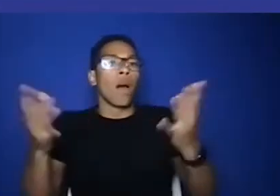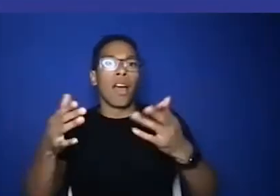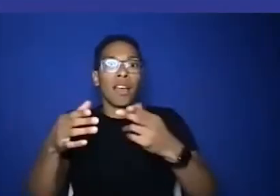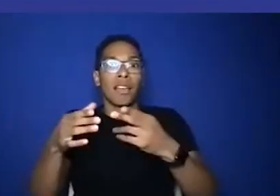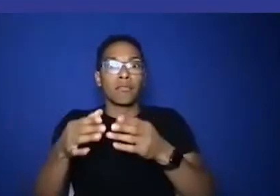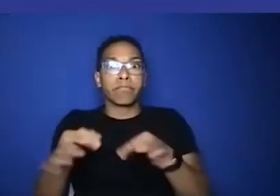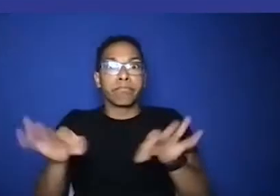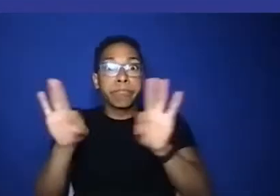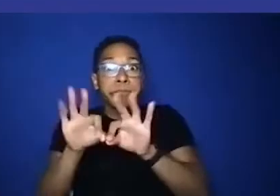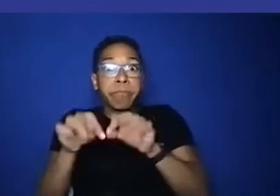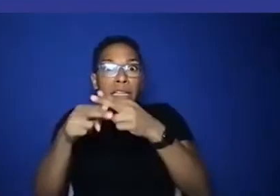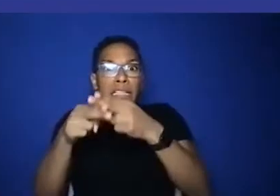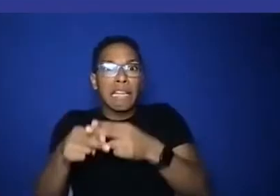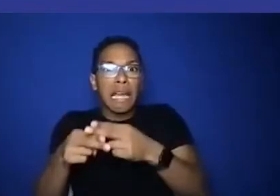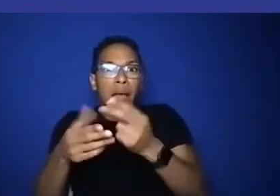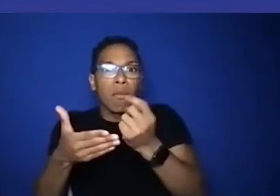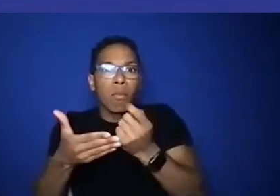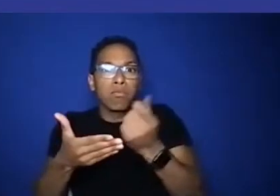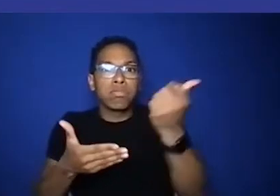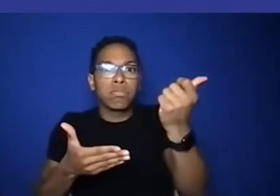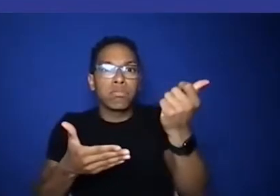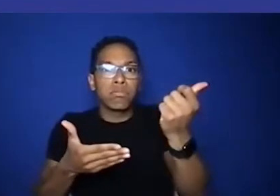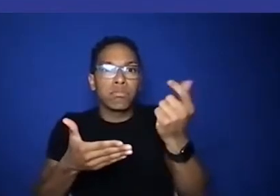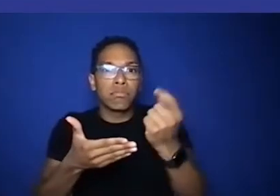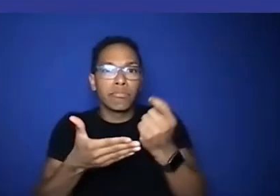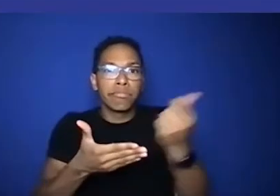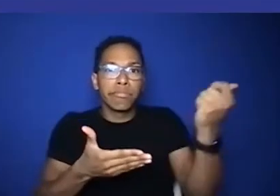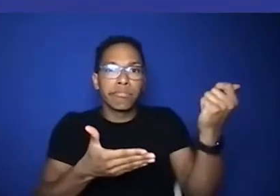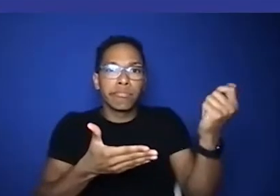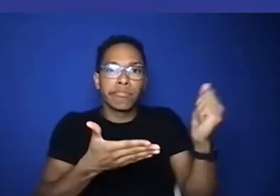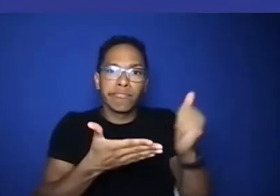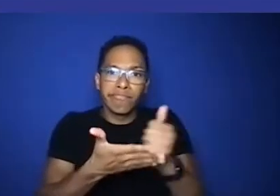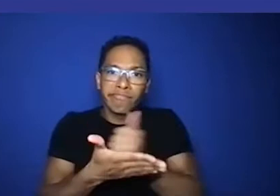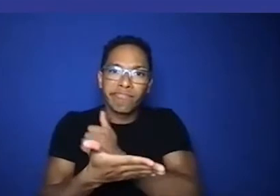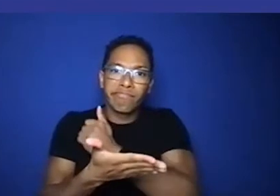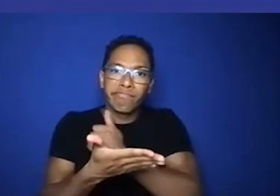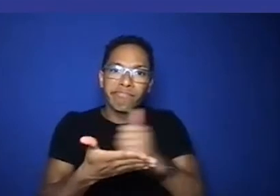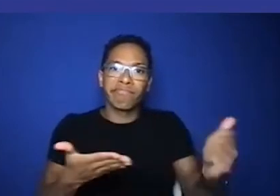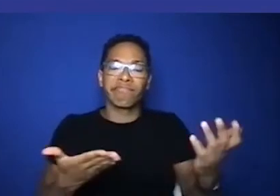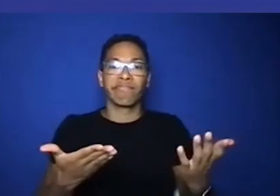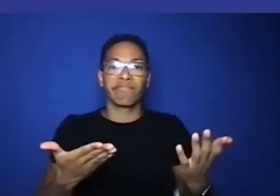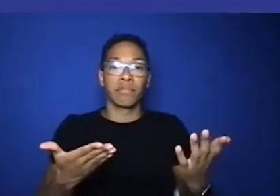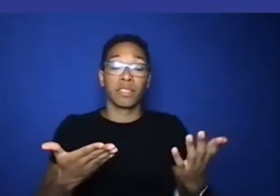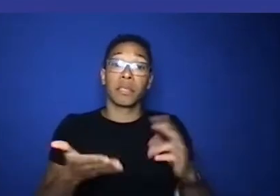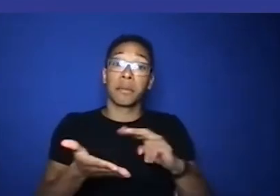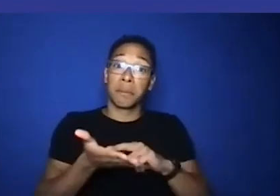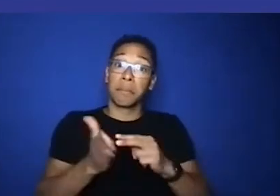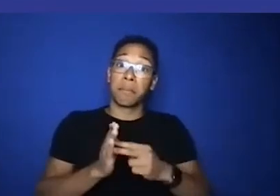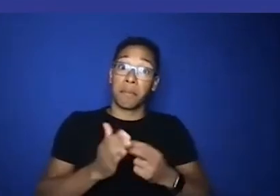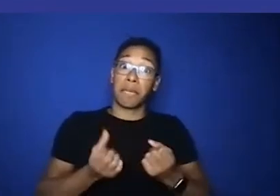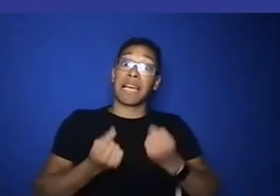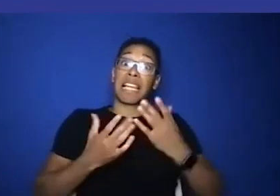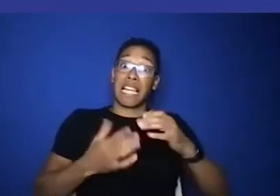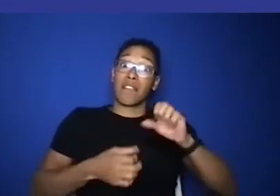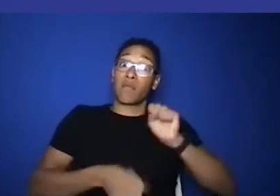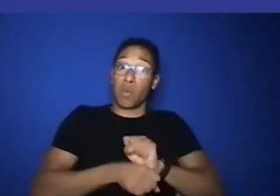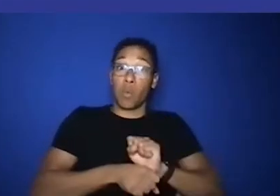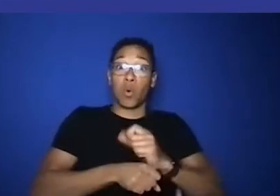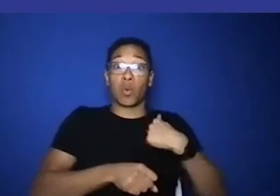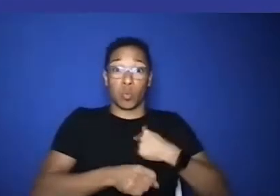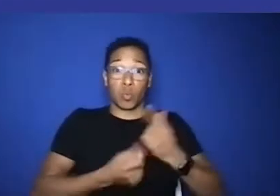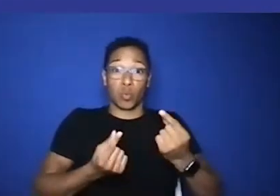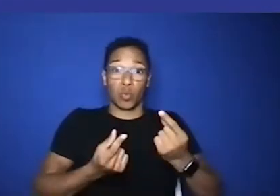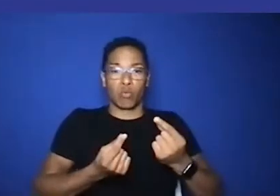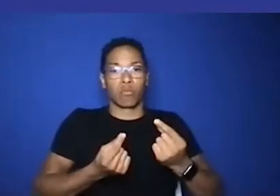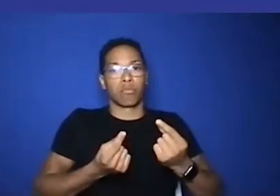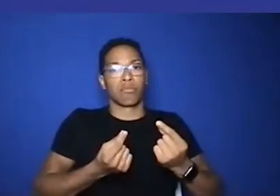And so much of the work is to bring those names back, but in bringing names back, bringing bodies